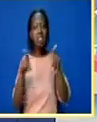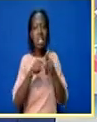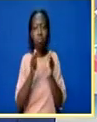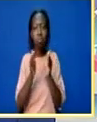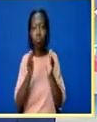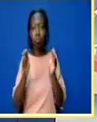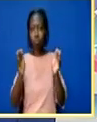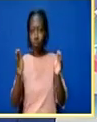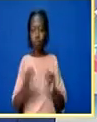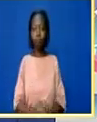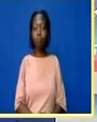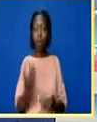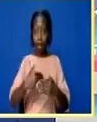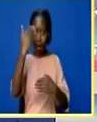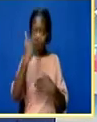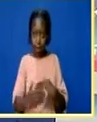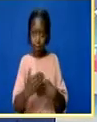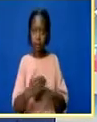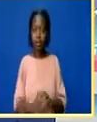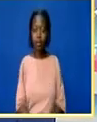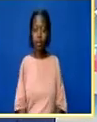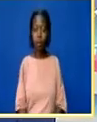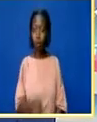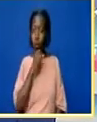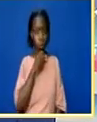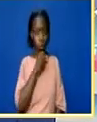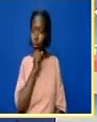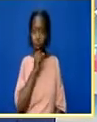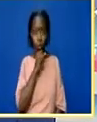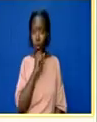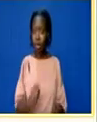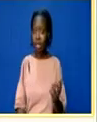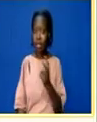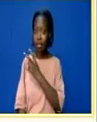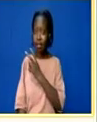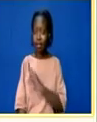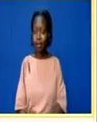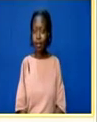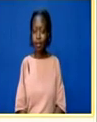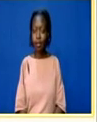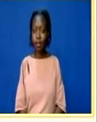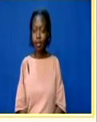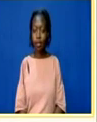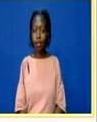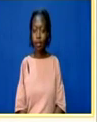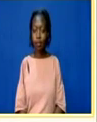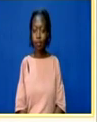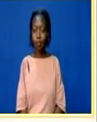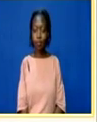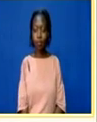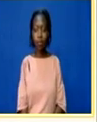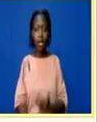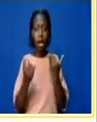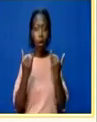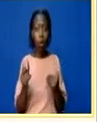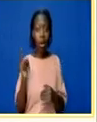widen. Okay. Next one. We have the diagram. Oh, wow. Why the reaction? So,